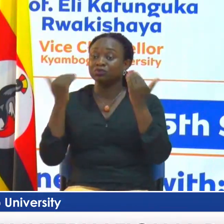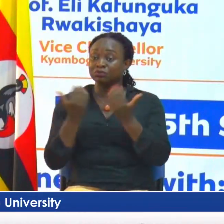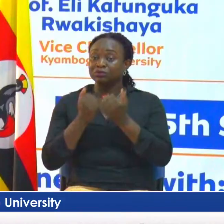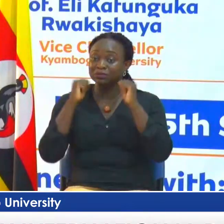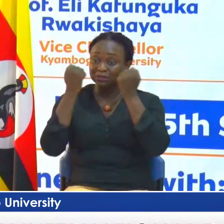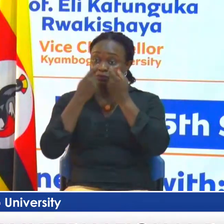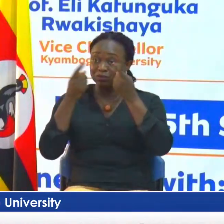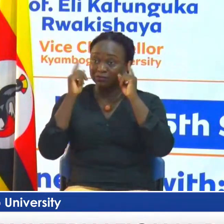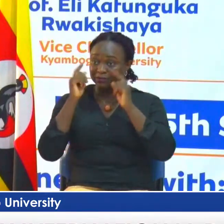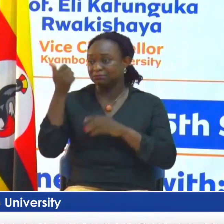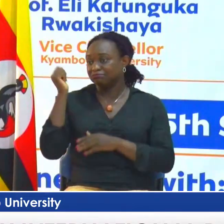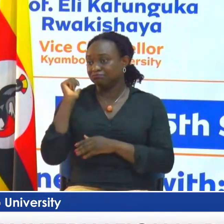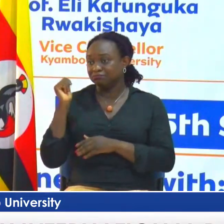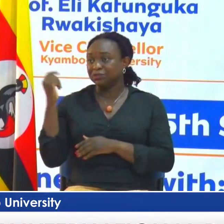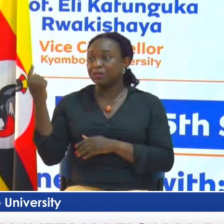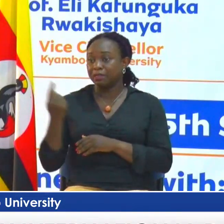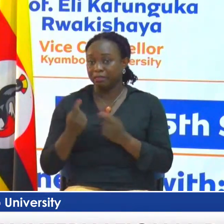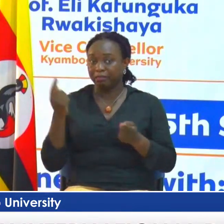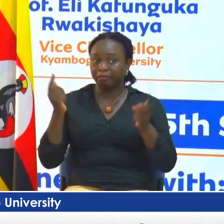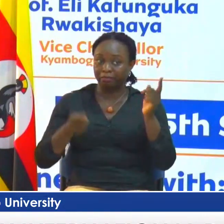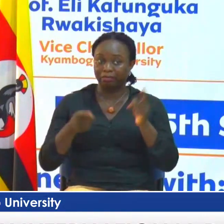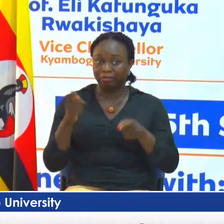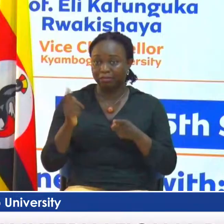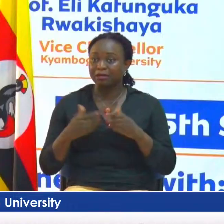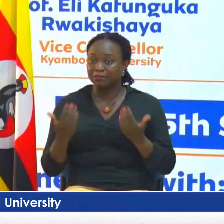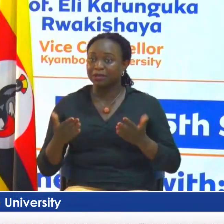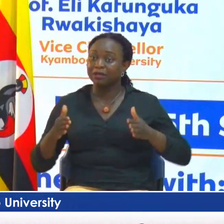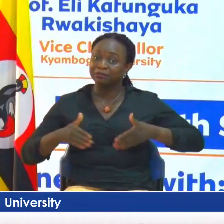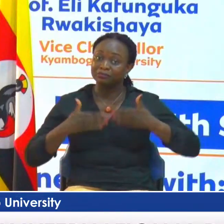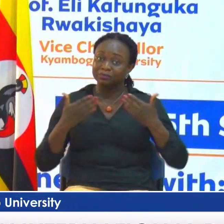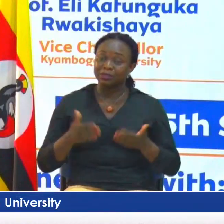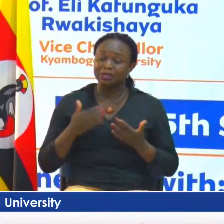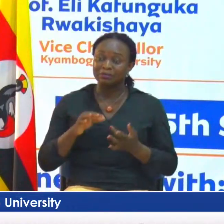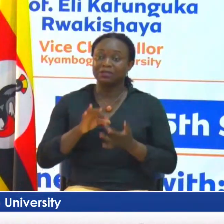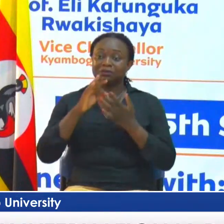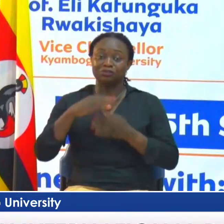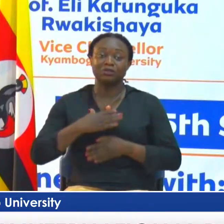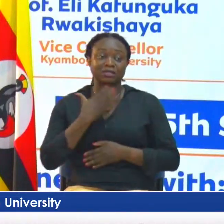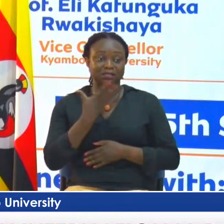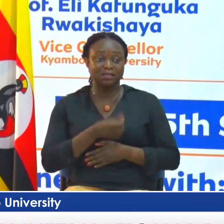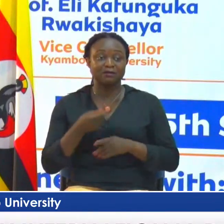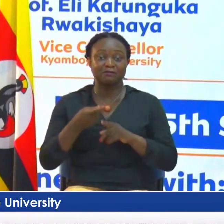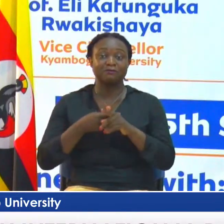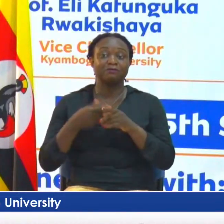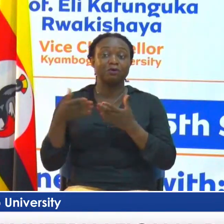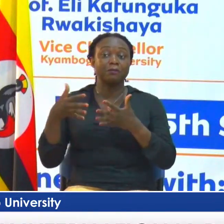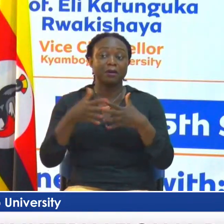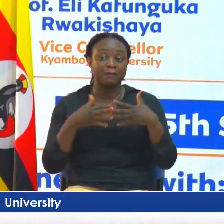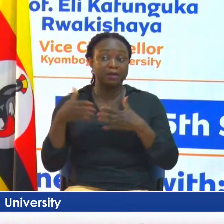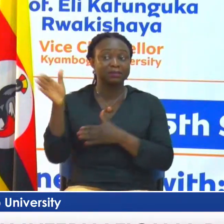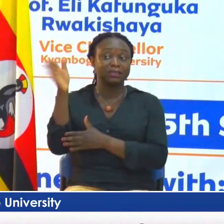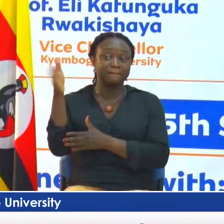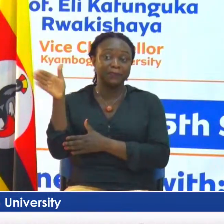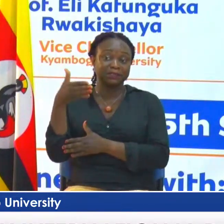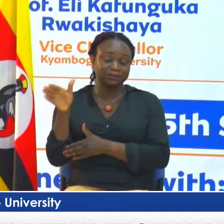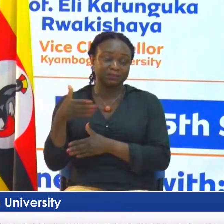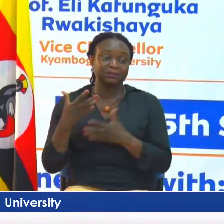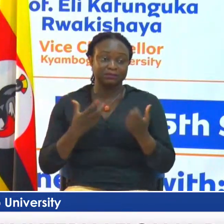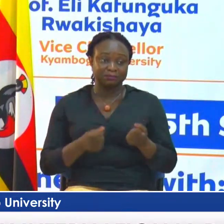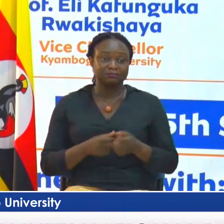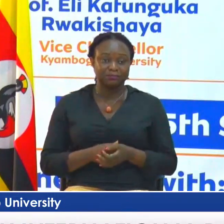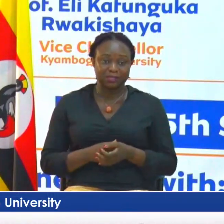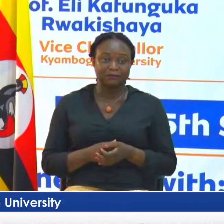came, and still we are privileged to have our guests from the US Embassy to come